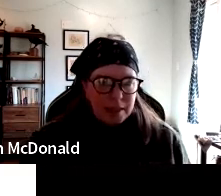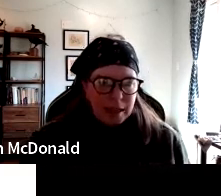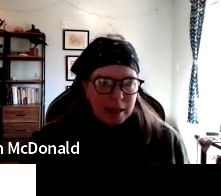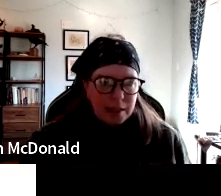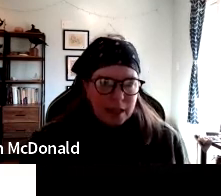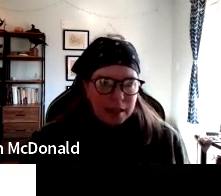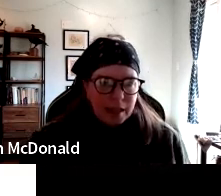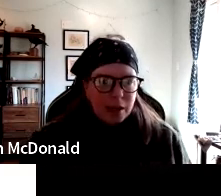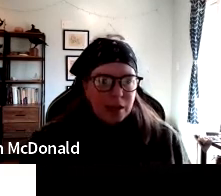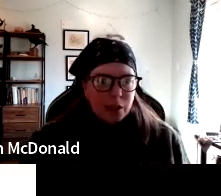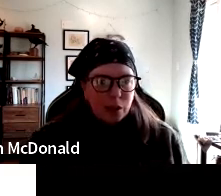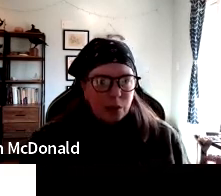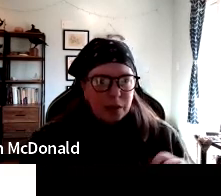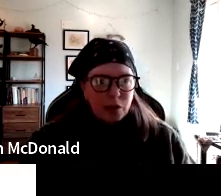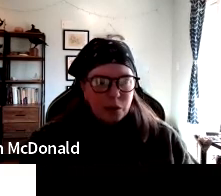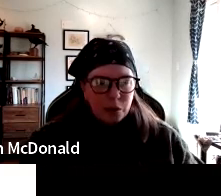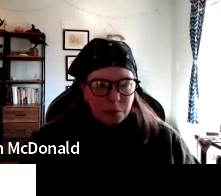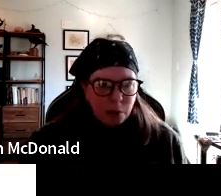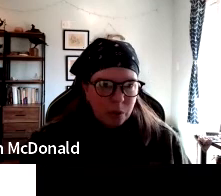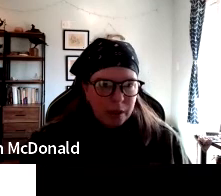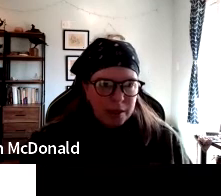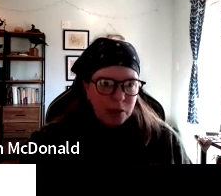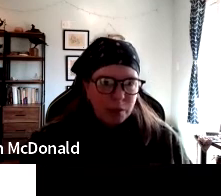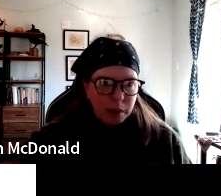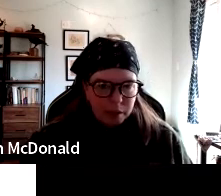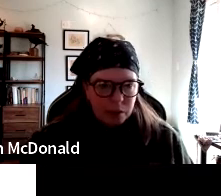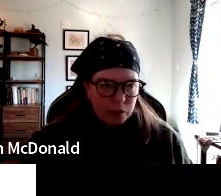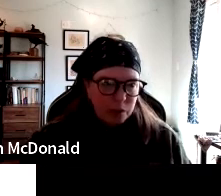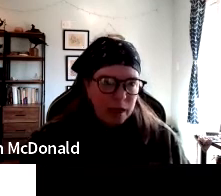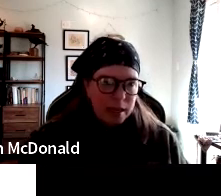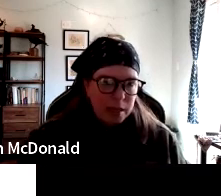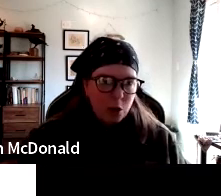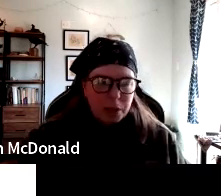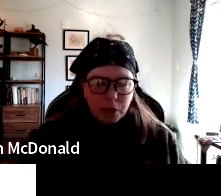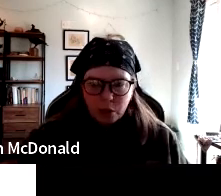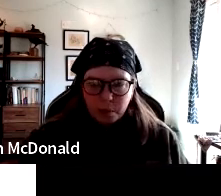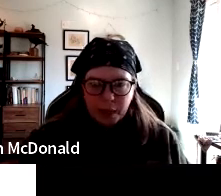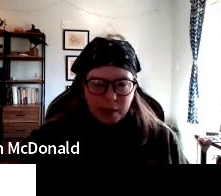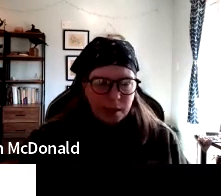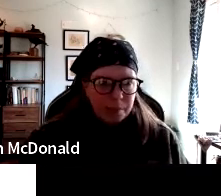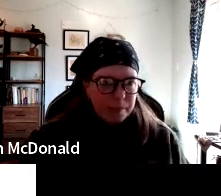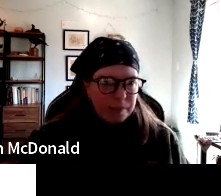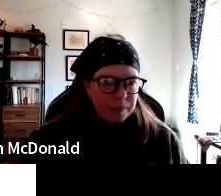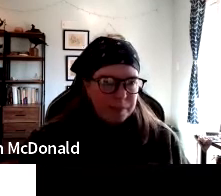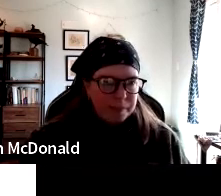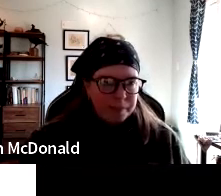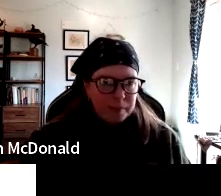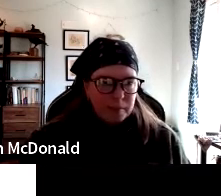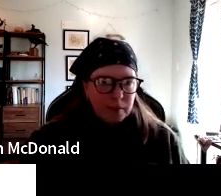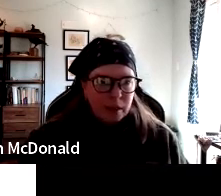sugar is the next thing that you're going to pour into the bottle. So go ahead and open your sugar packet up